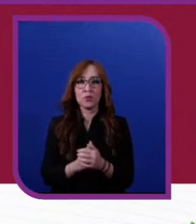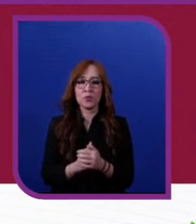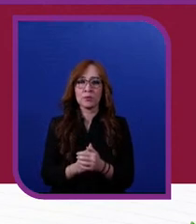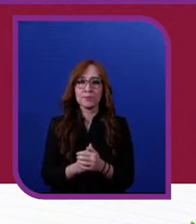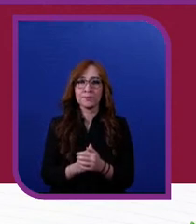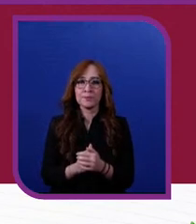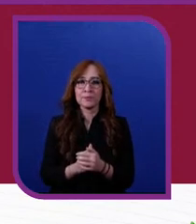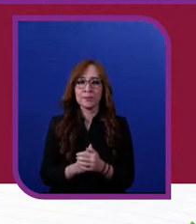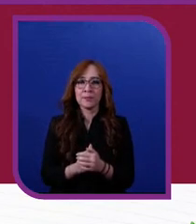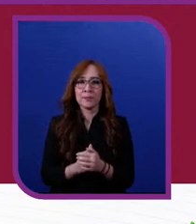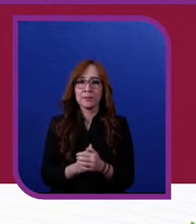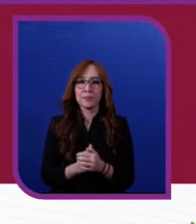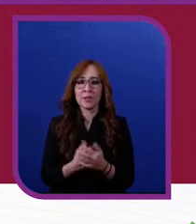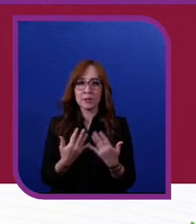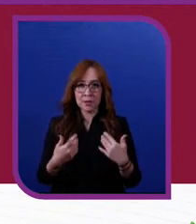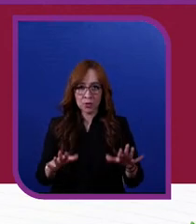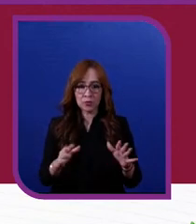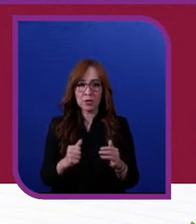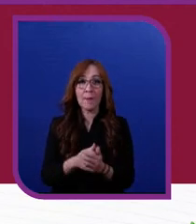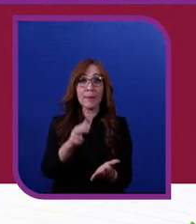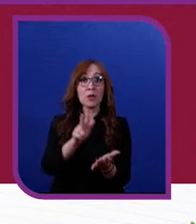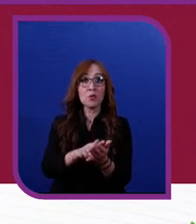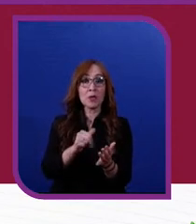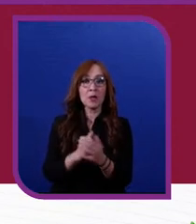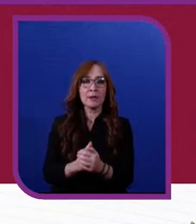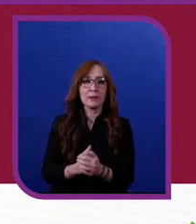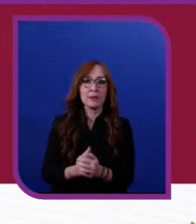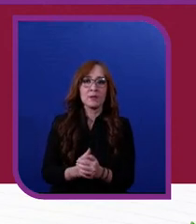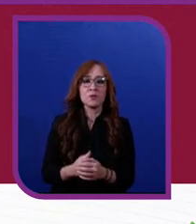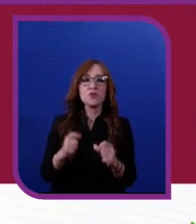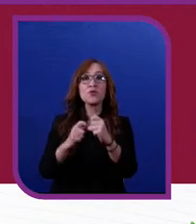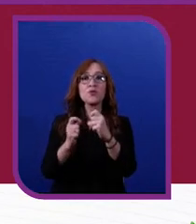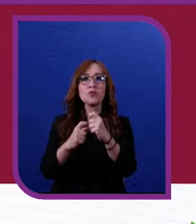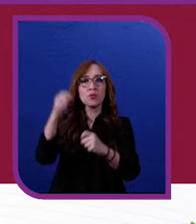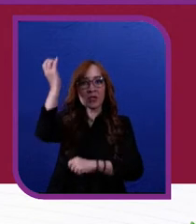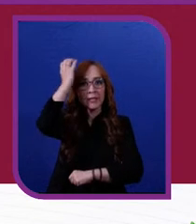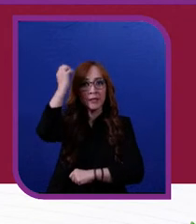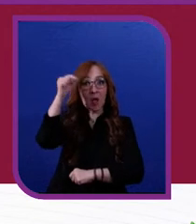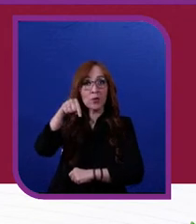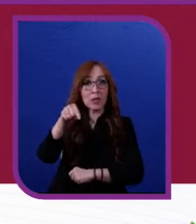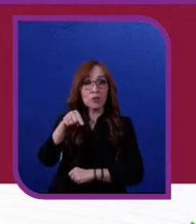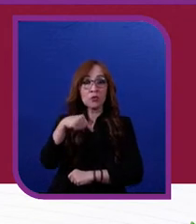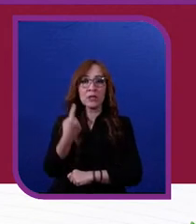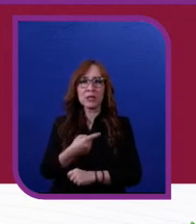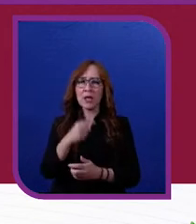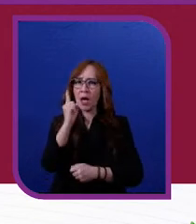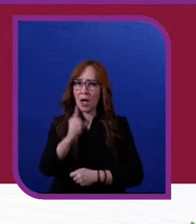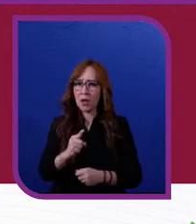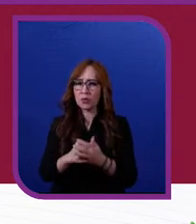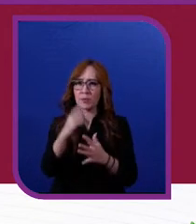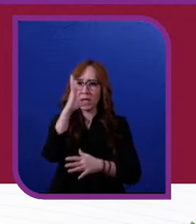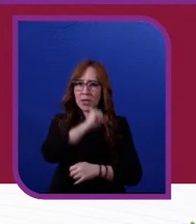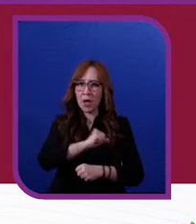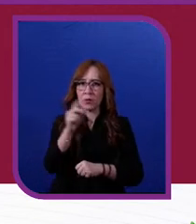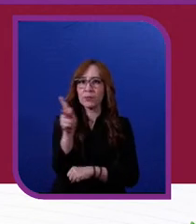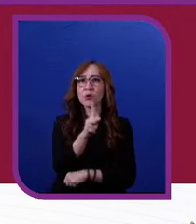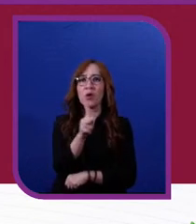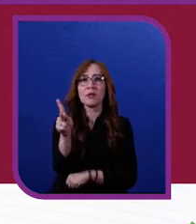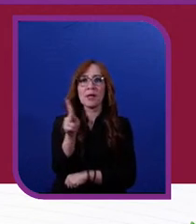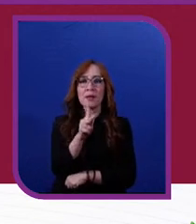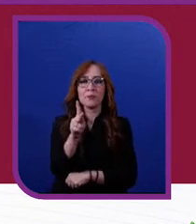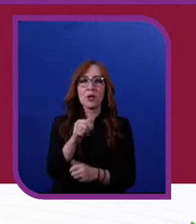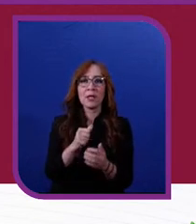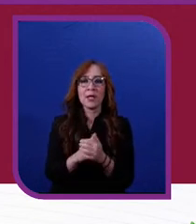issues which we have to a identify the green project ends in the